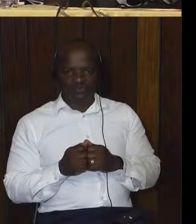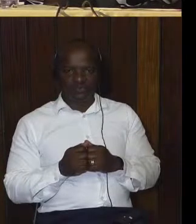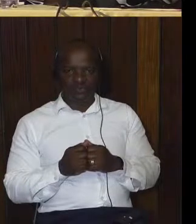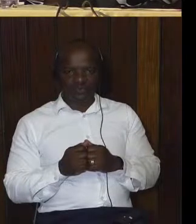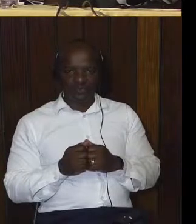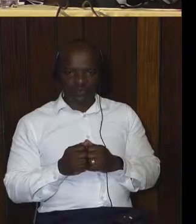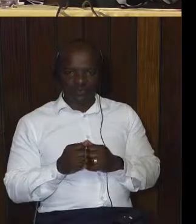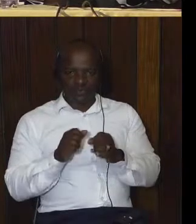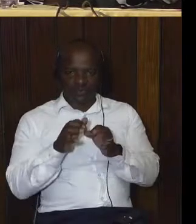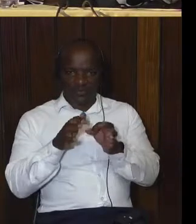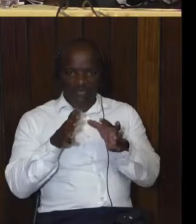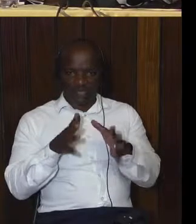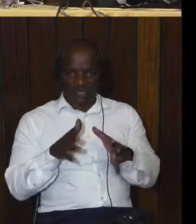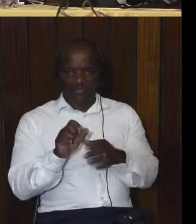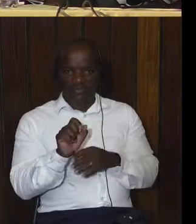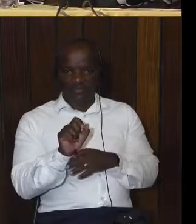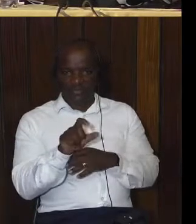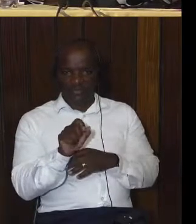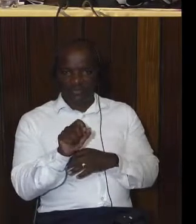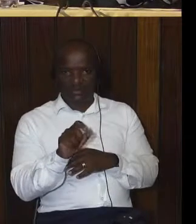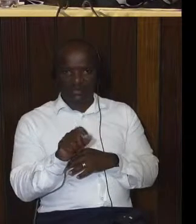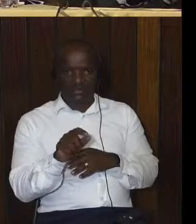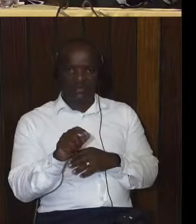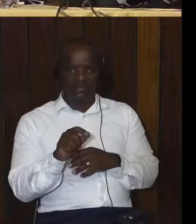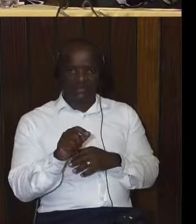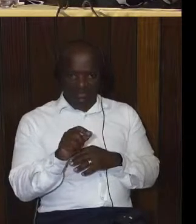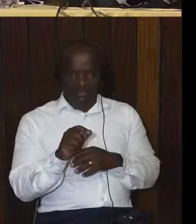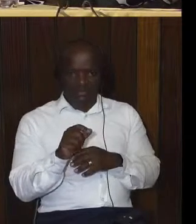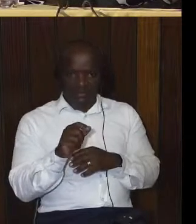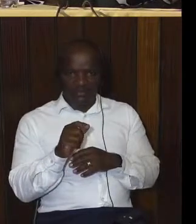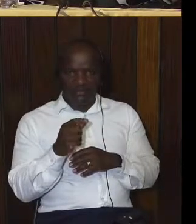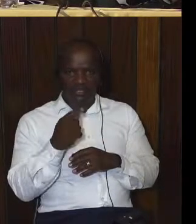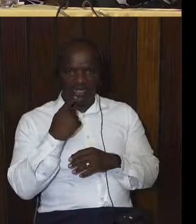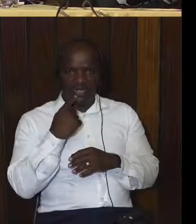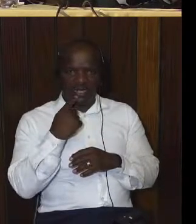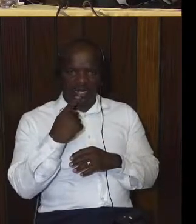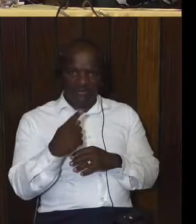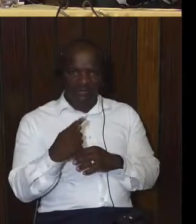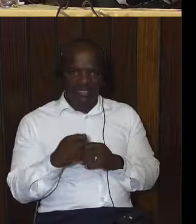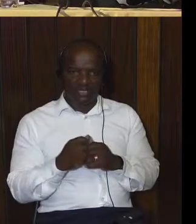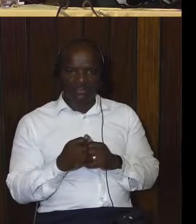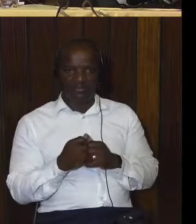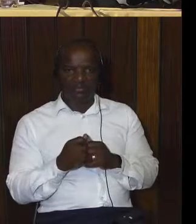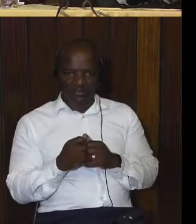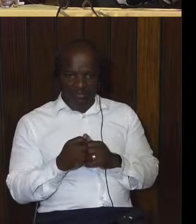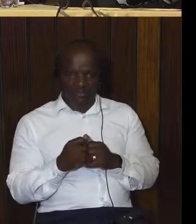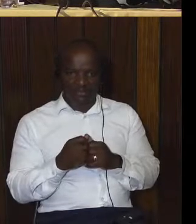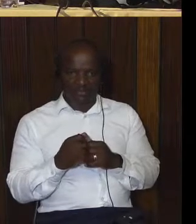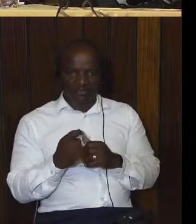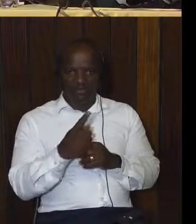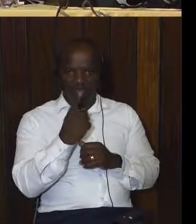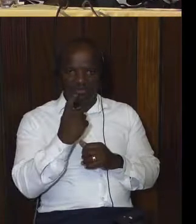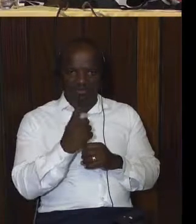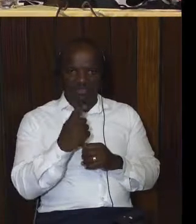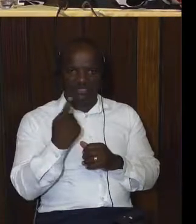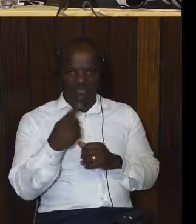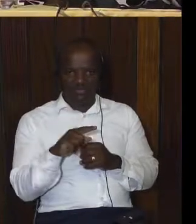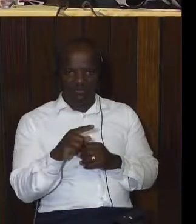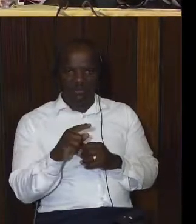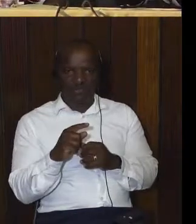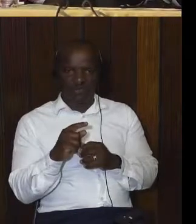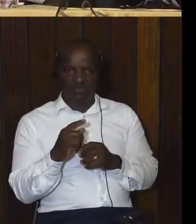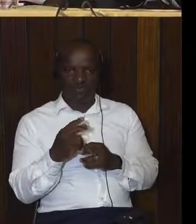Chair, that is the answer to the question on the third quarter report. Thank you, Chair.